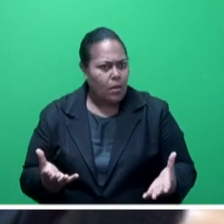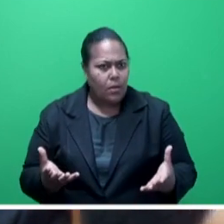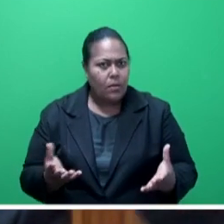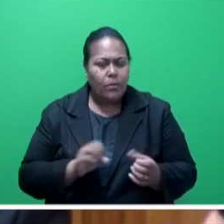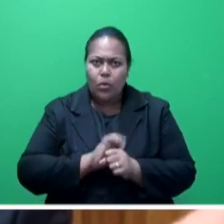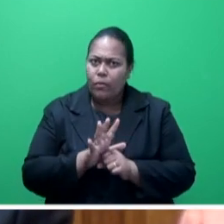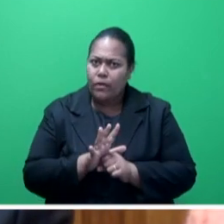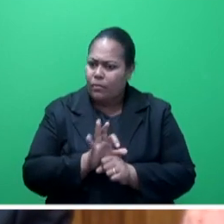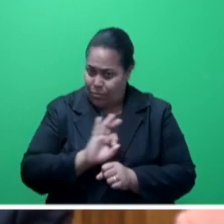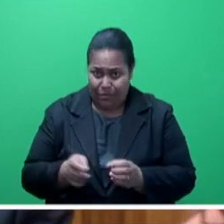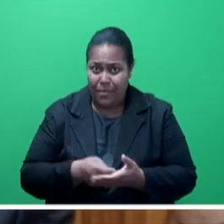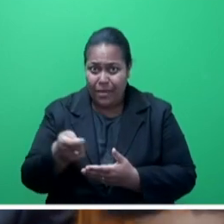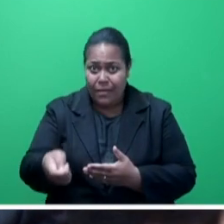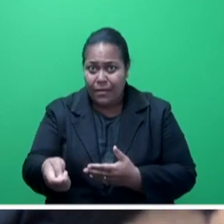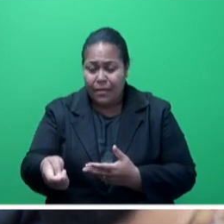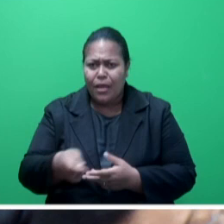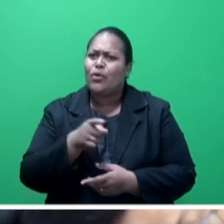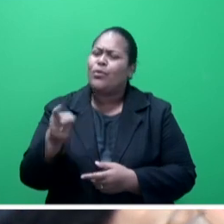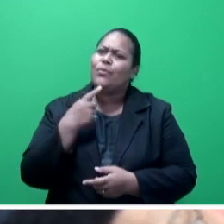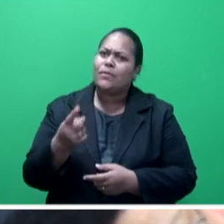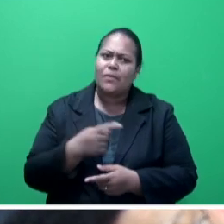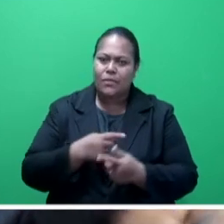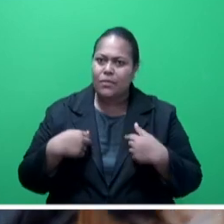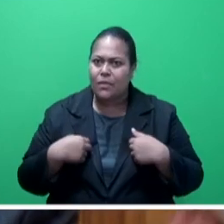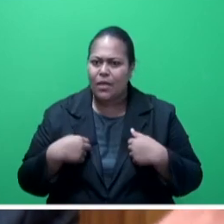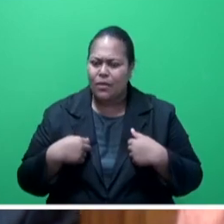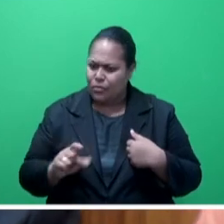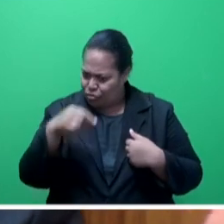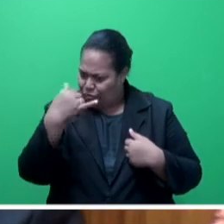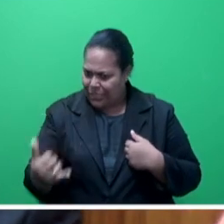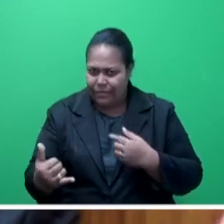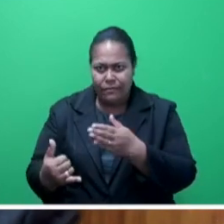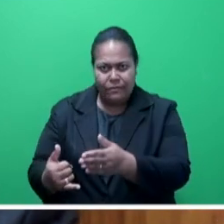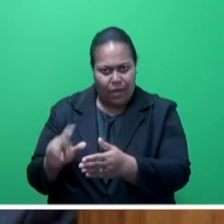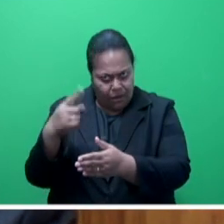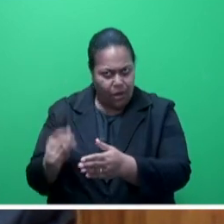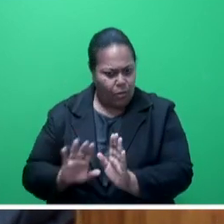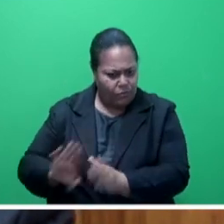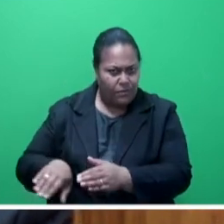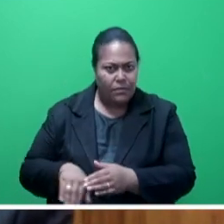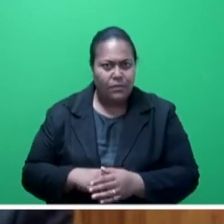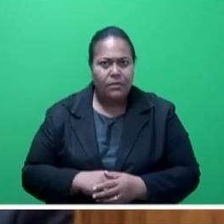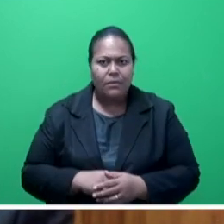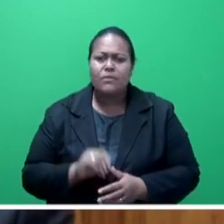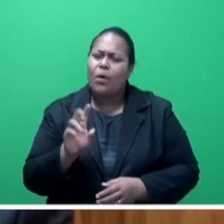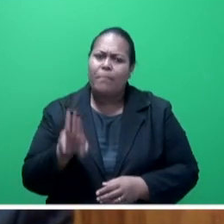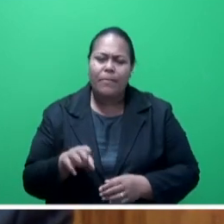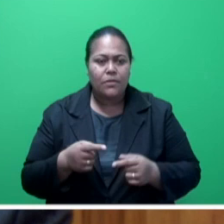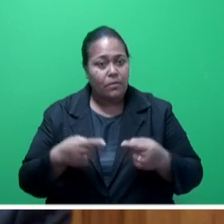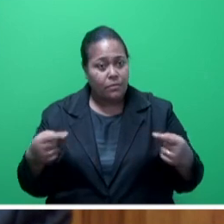COVID? Are they saying that they should be left to fend for themselves? These members of the opposition are saying that they